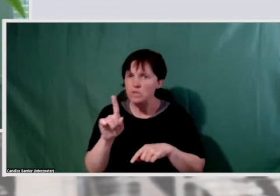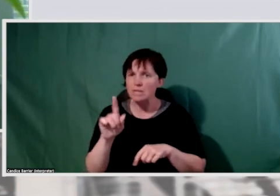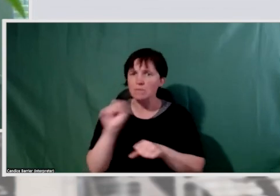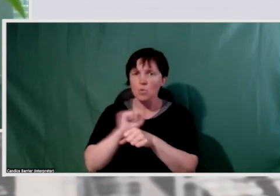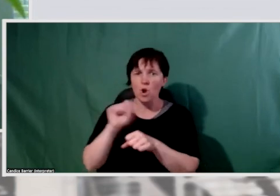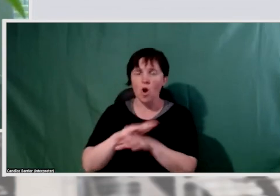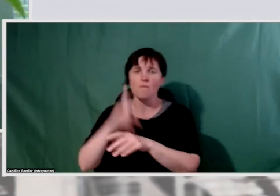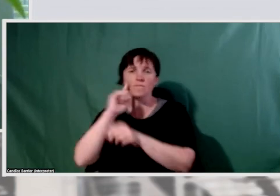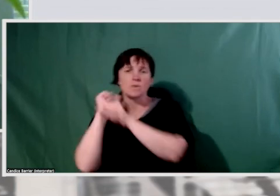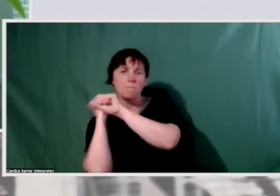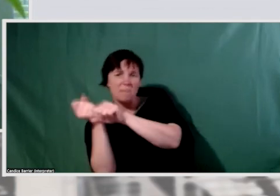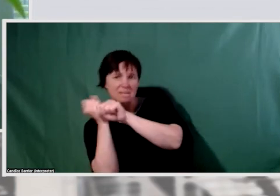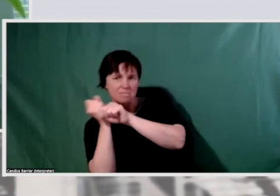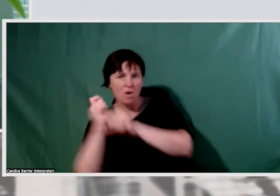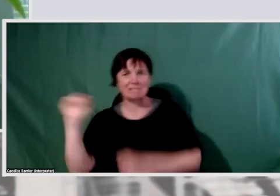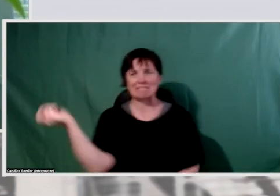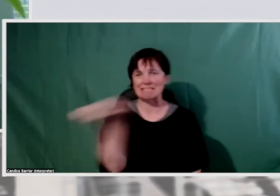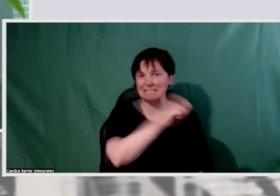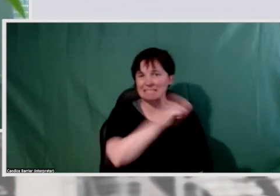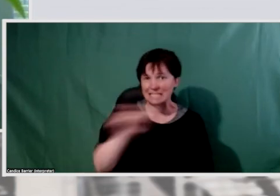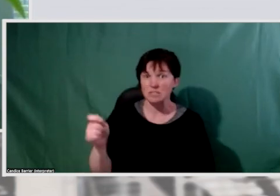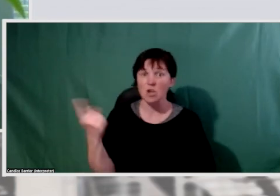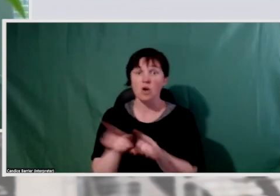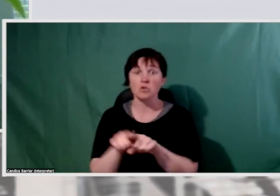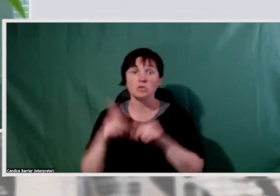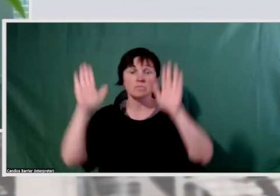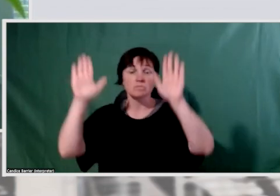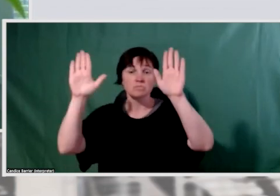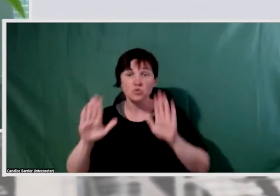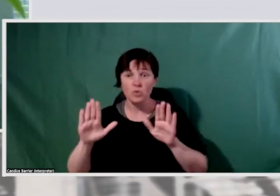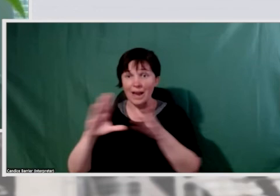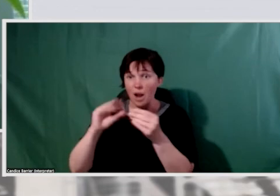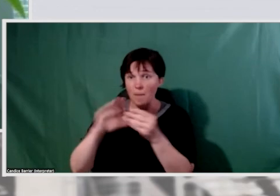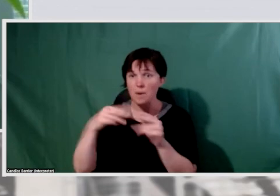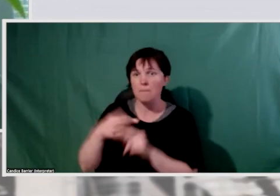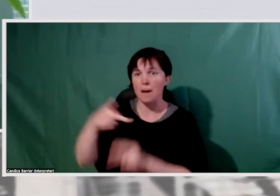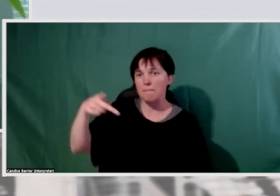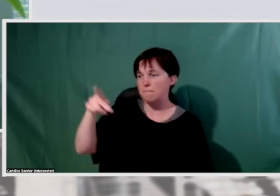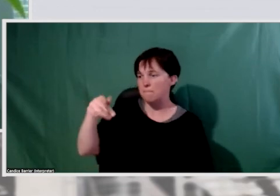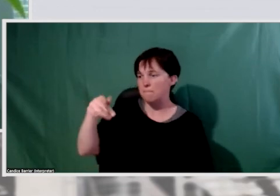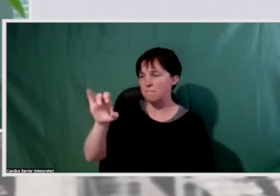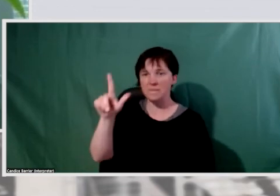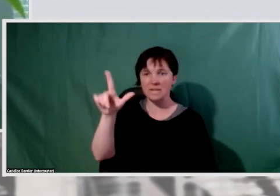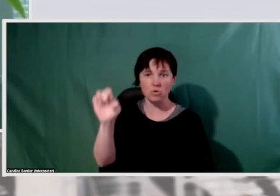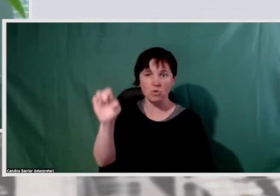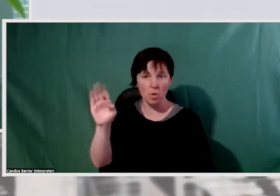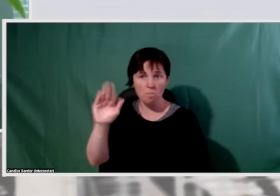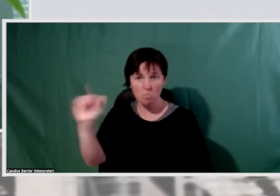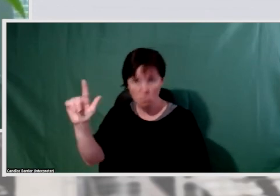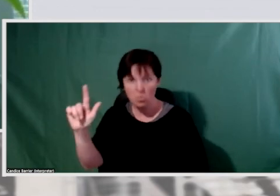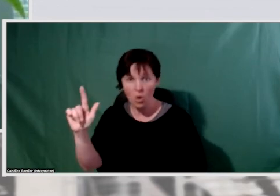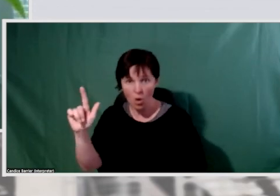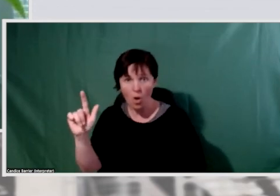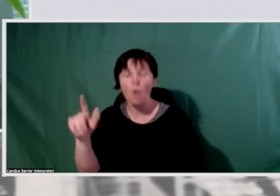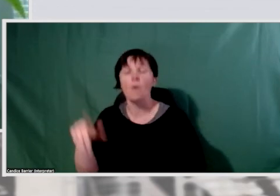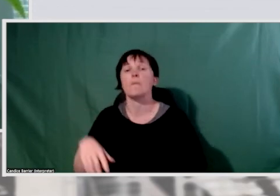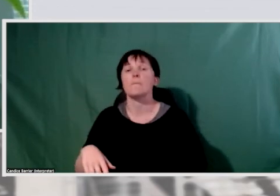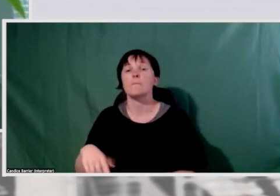and tennis courts. There's also some really great specific comments about pickleball that we'll be sure to consider with our capital